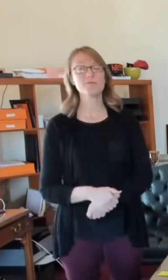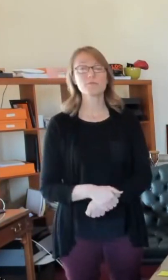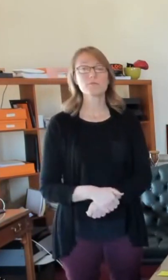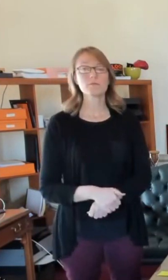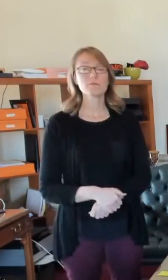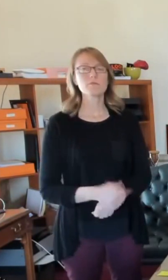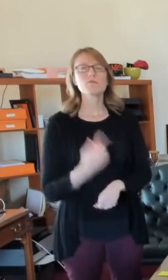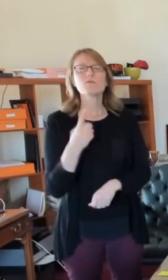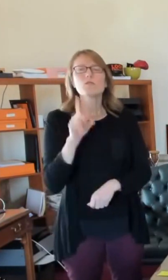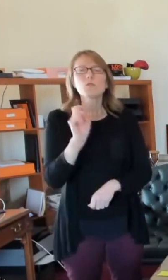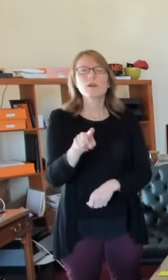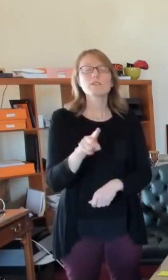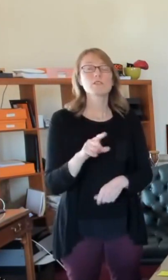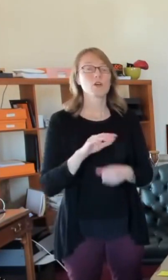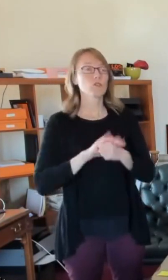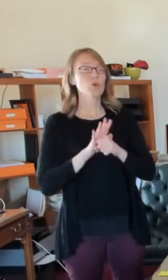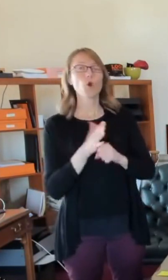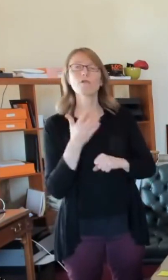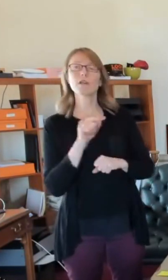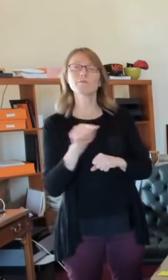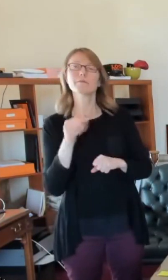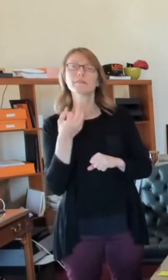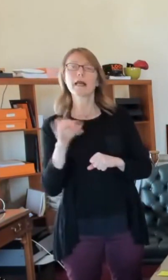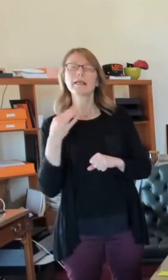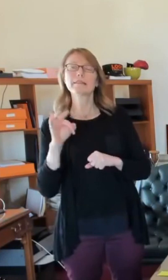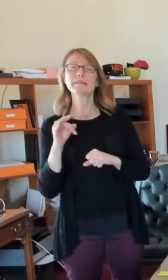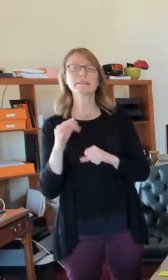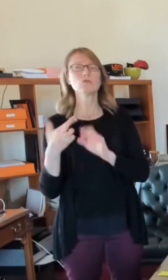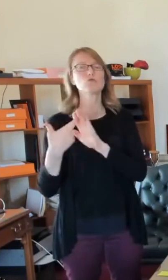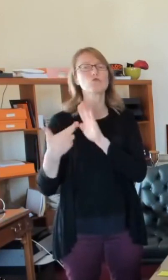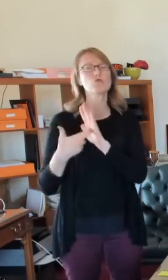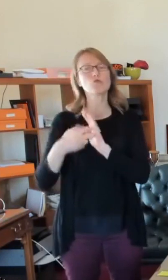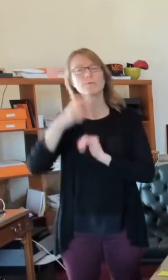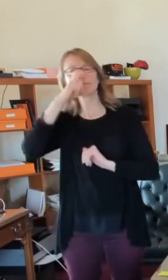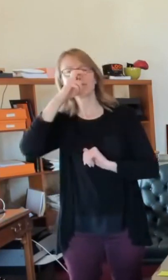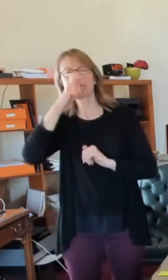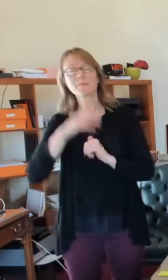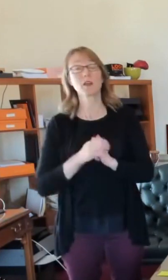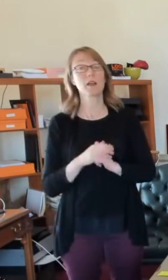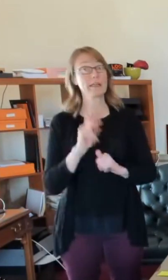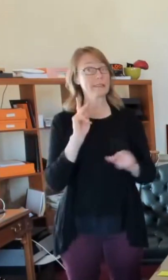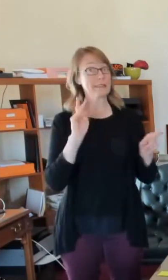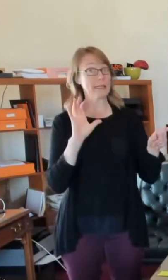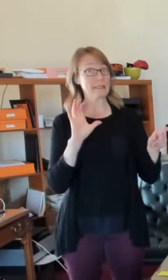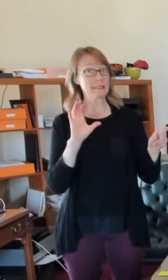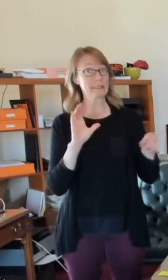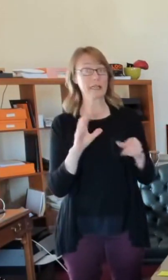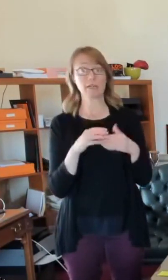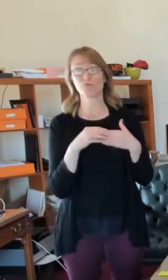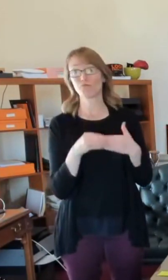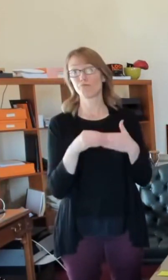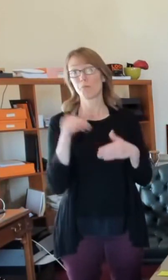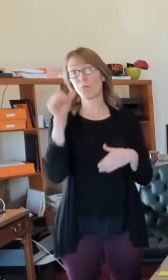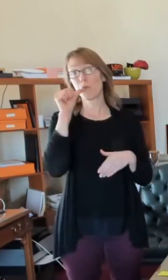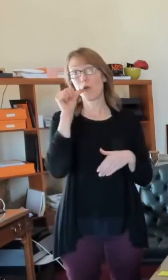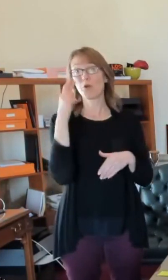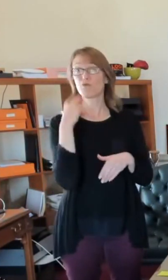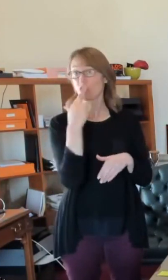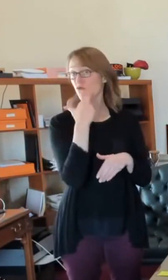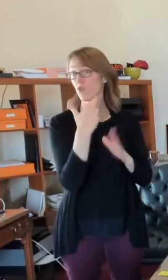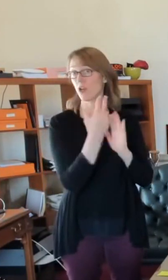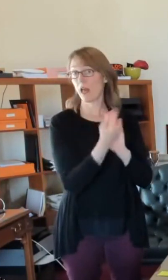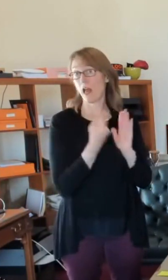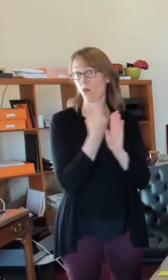restrictions. Kansas City and other jurisdictions have relaxed bar and restaurant hours and other